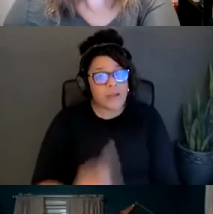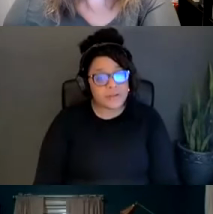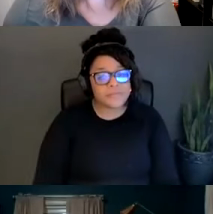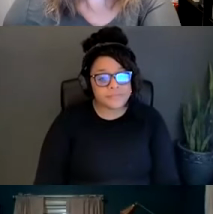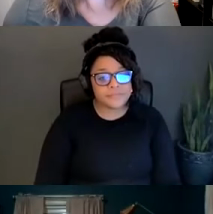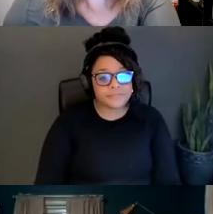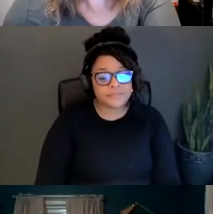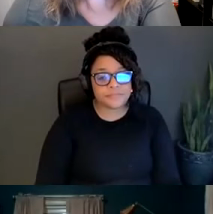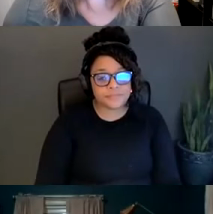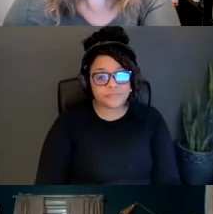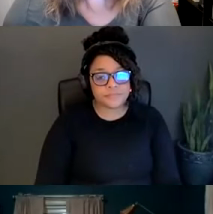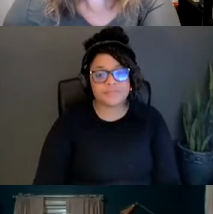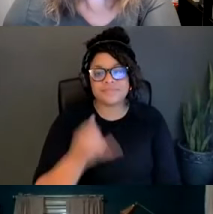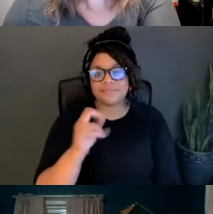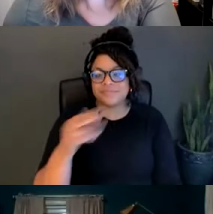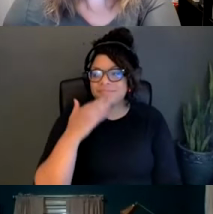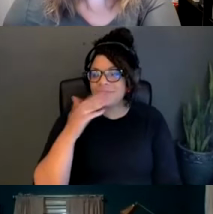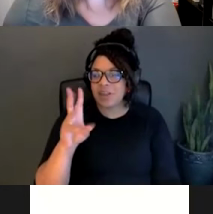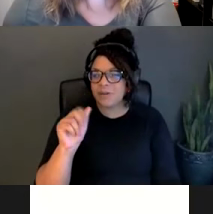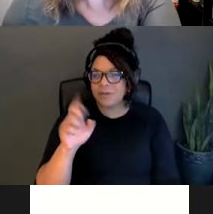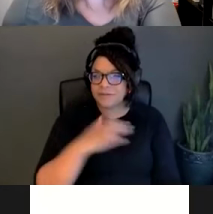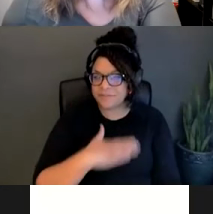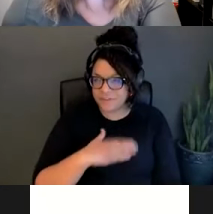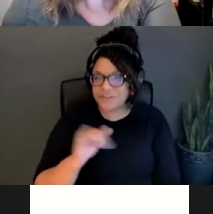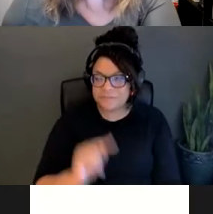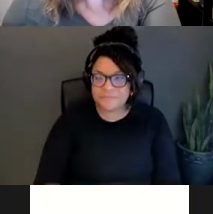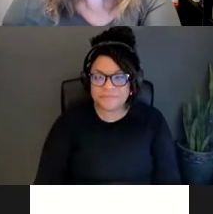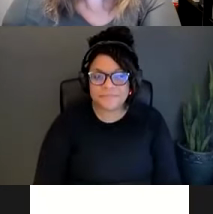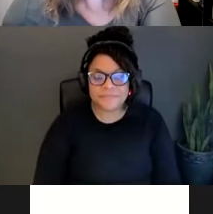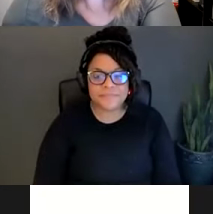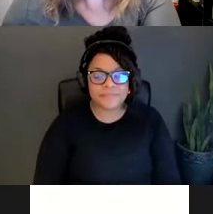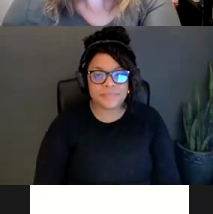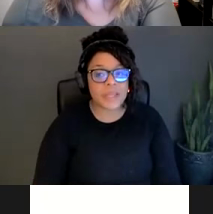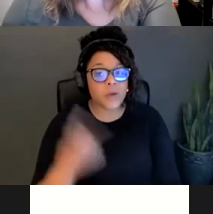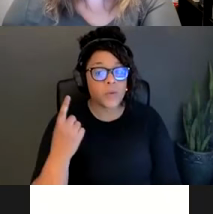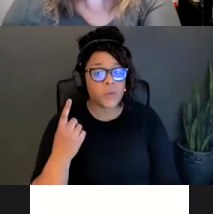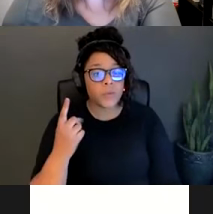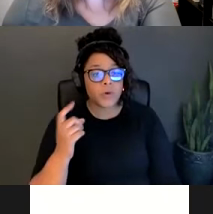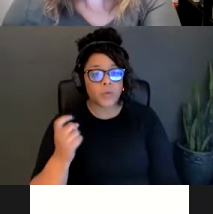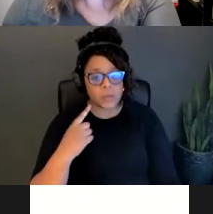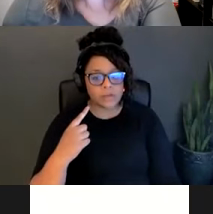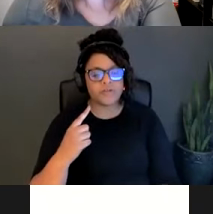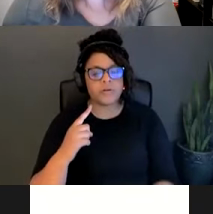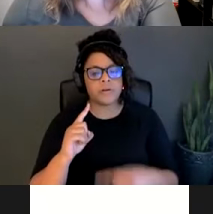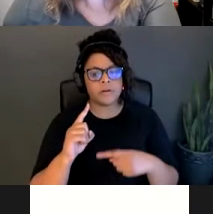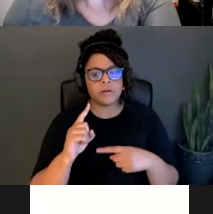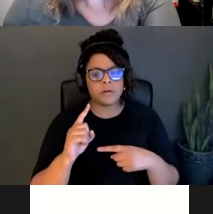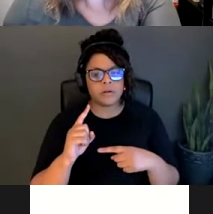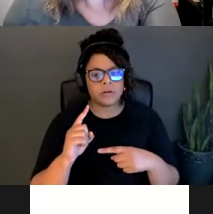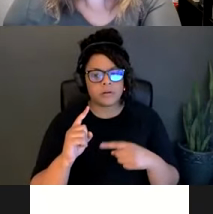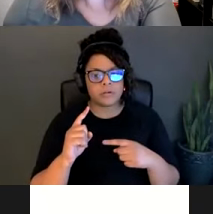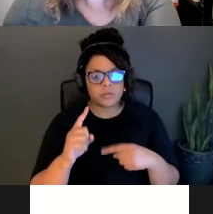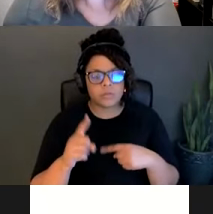floor. Thanks, Wade. Appreciate that. We got one question here about what are